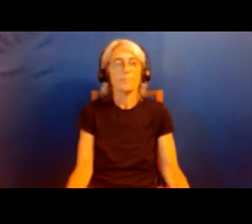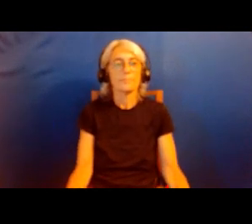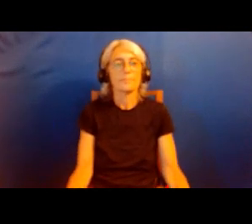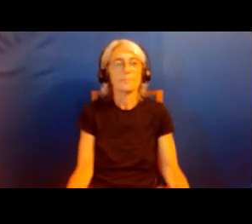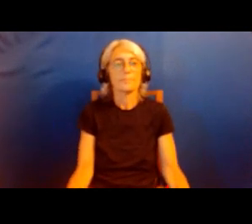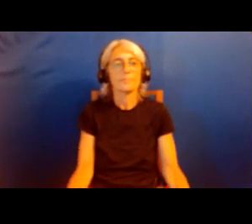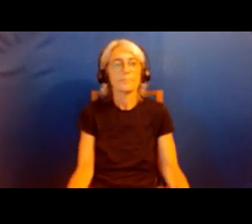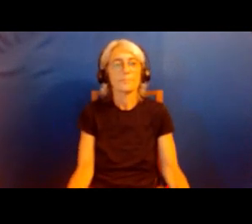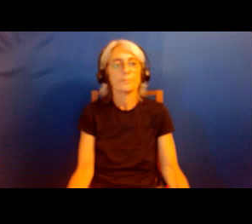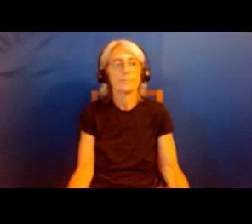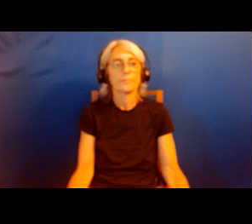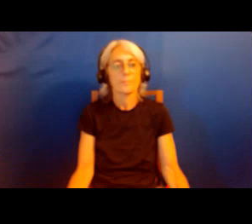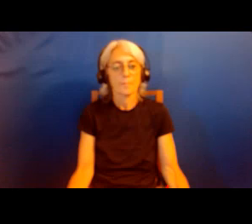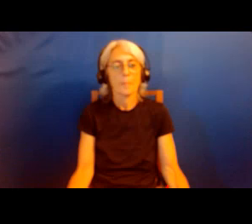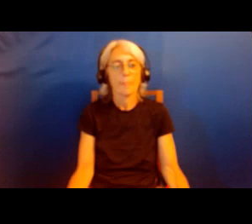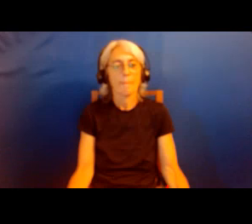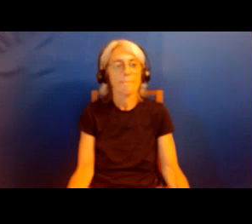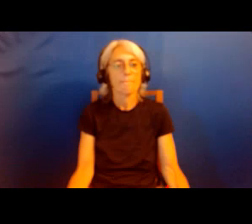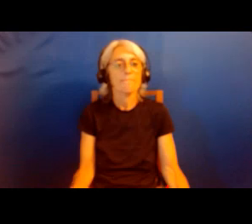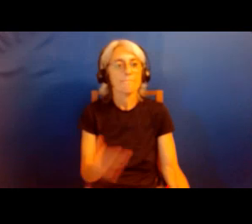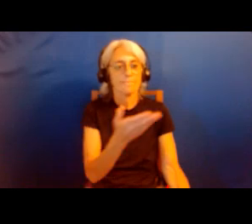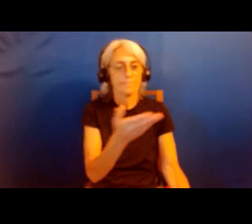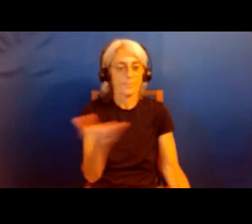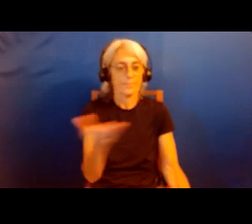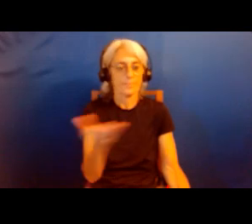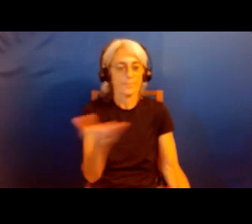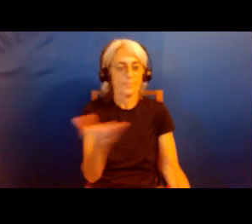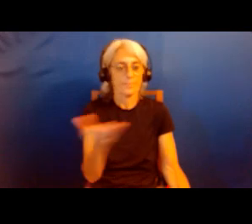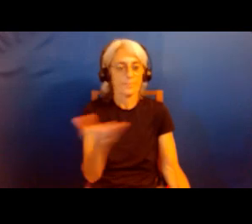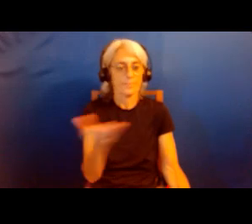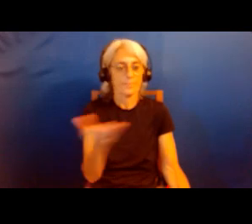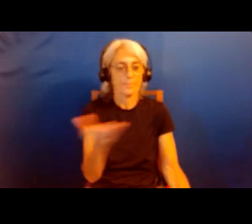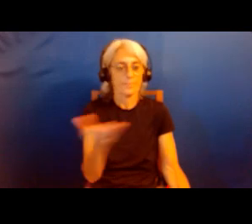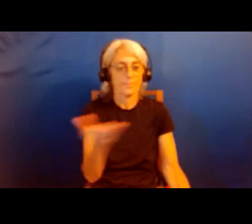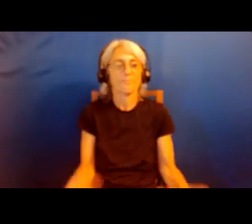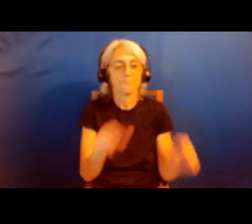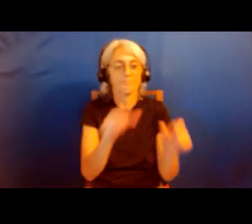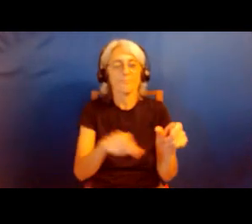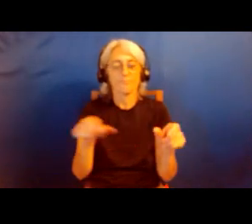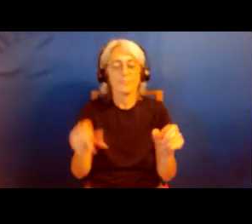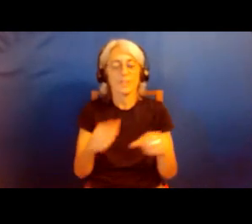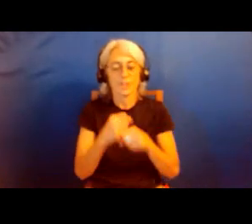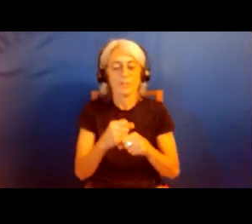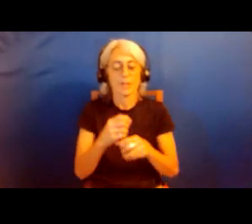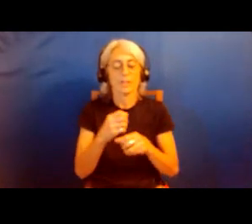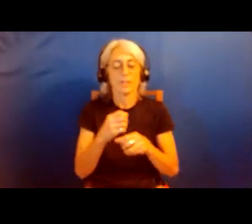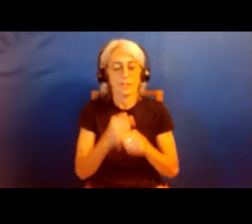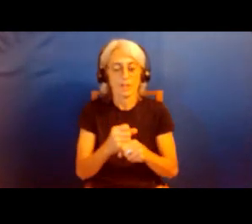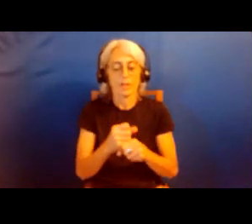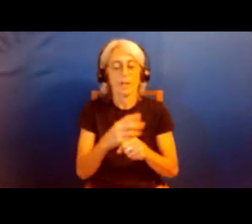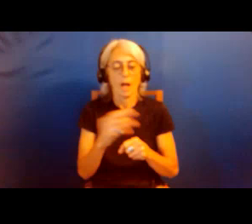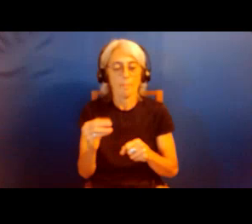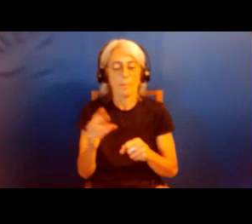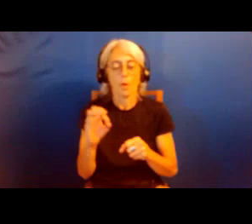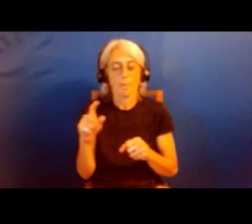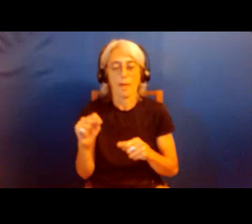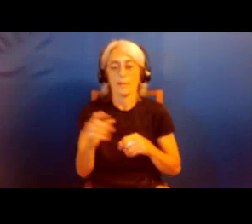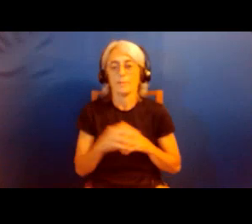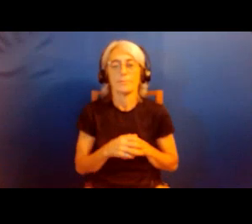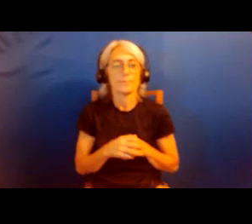I also wanted to highlight some of the efficiencies that using Copilot generated. So Gen AI is great at summarizing